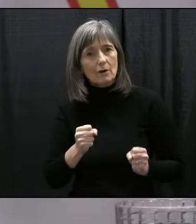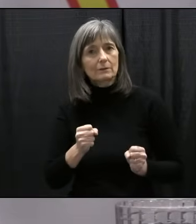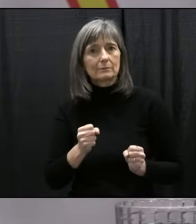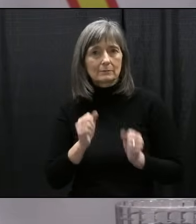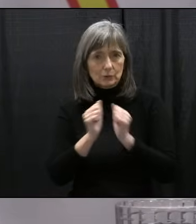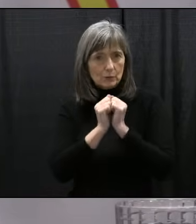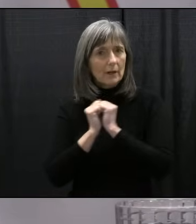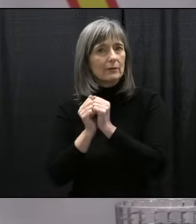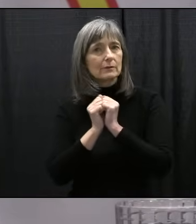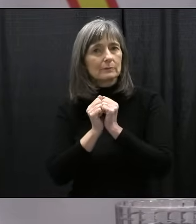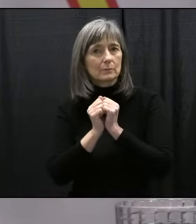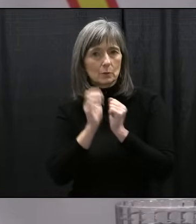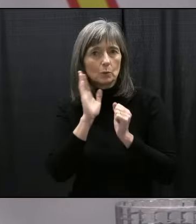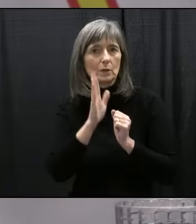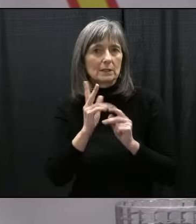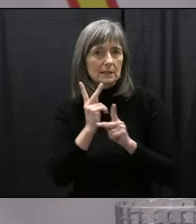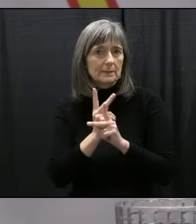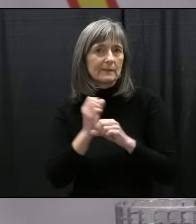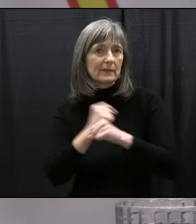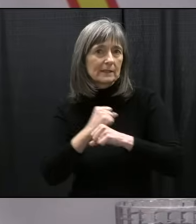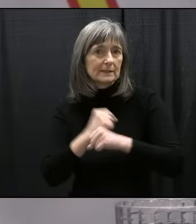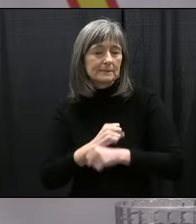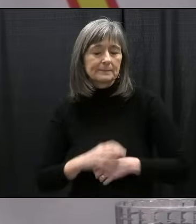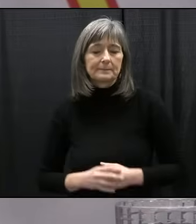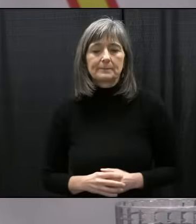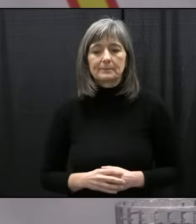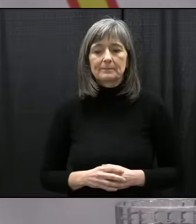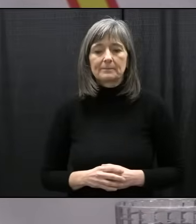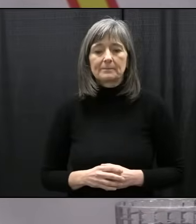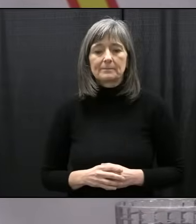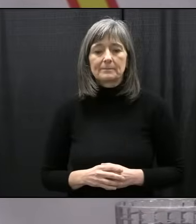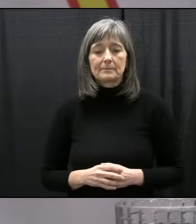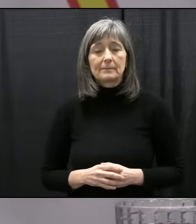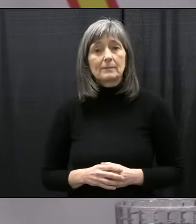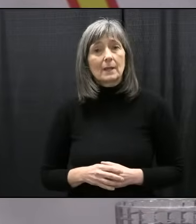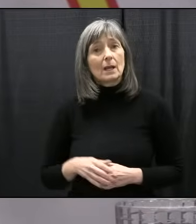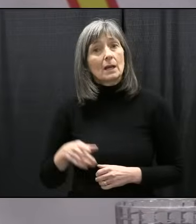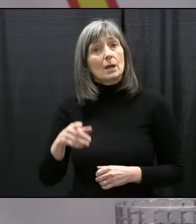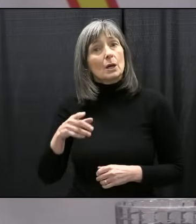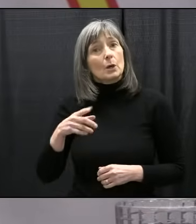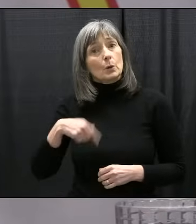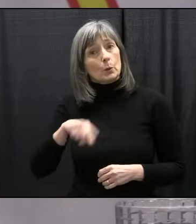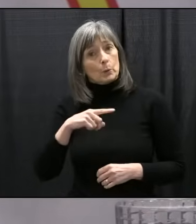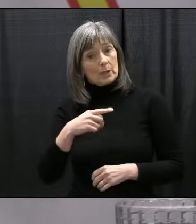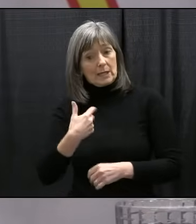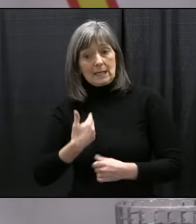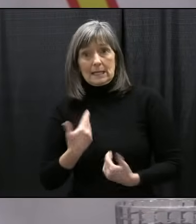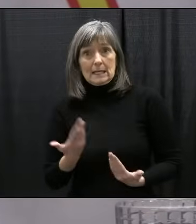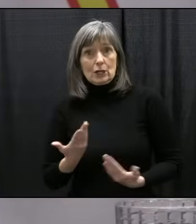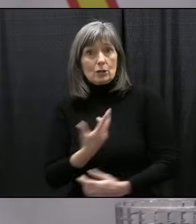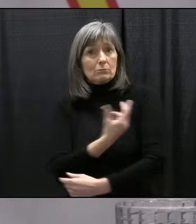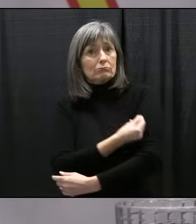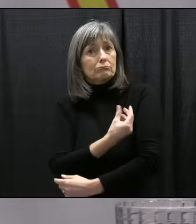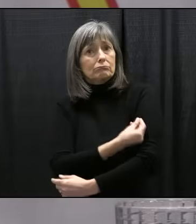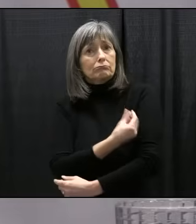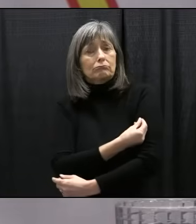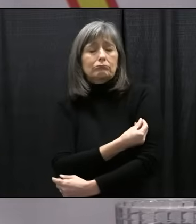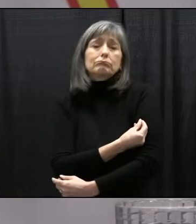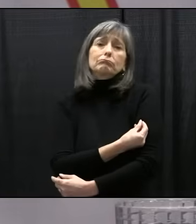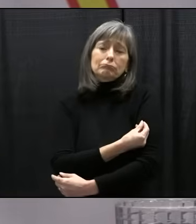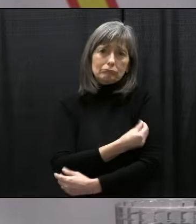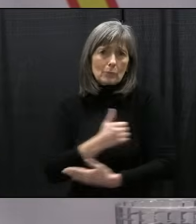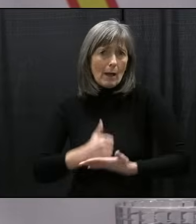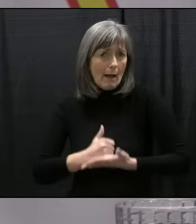together. Please keep in mind that our incredibly high and enviable vaccination rates are a big help in this